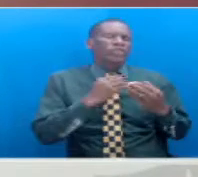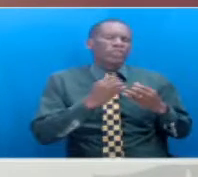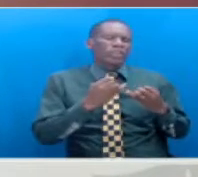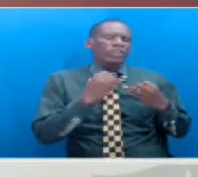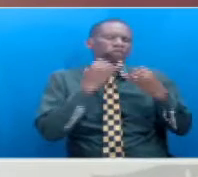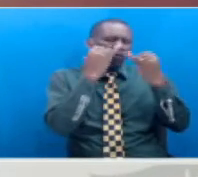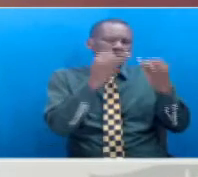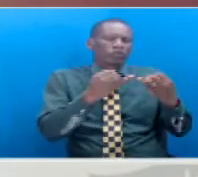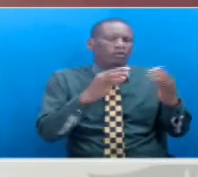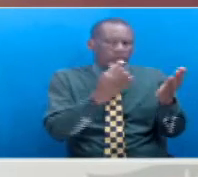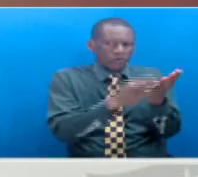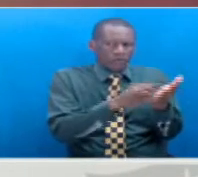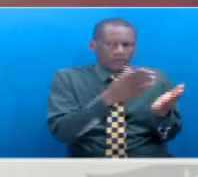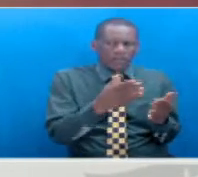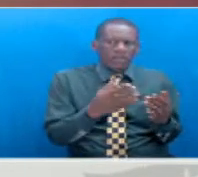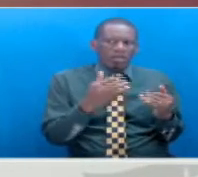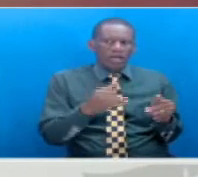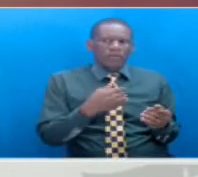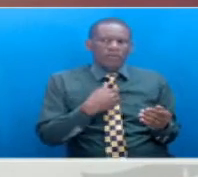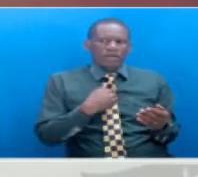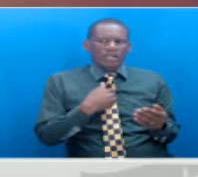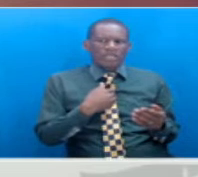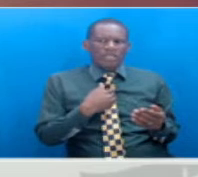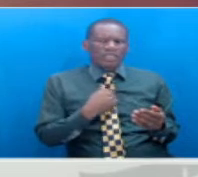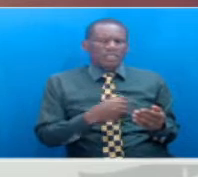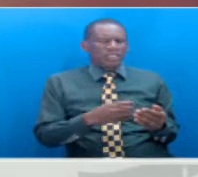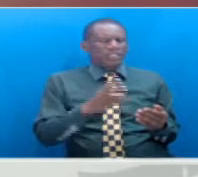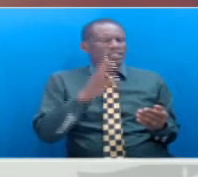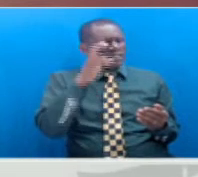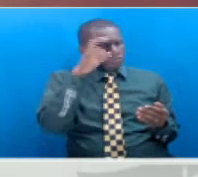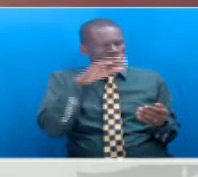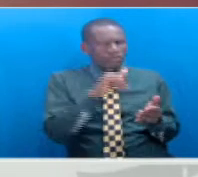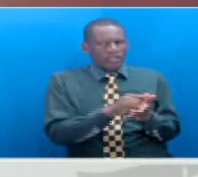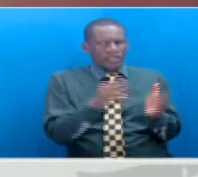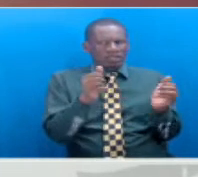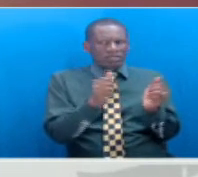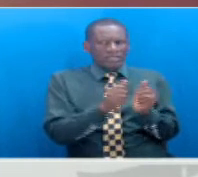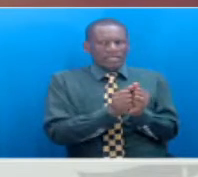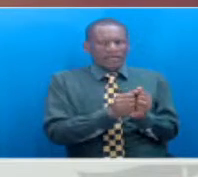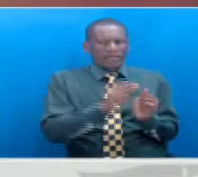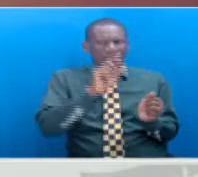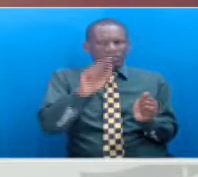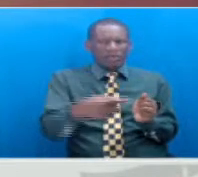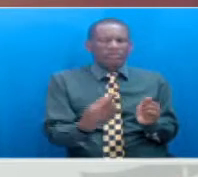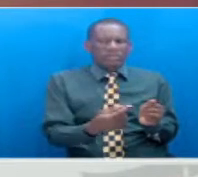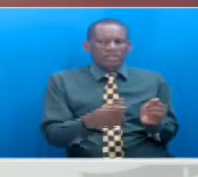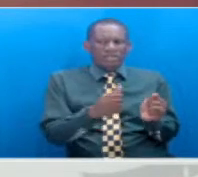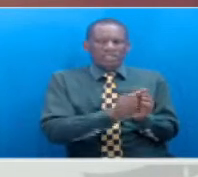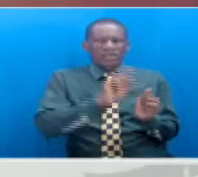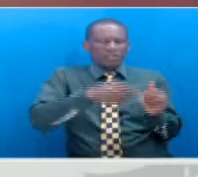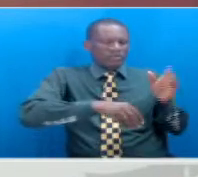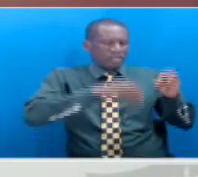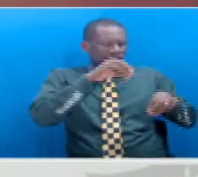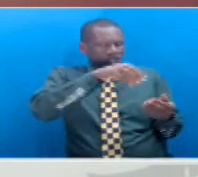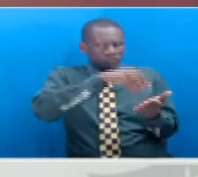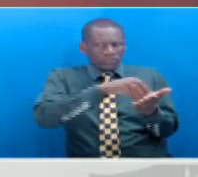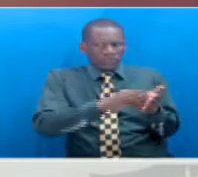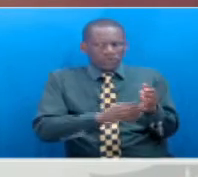about. There were claims that for 10,000 polling stations,